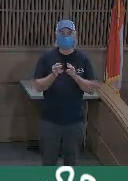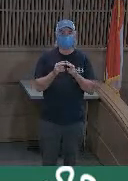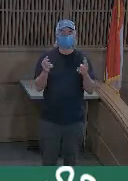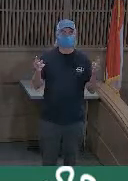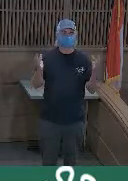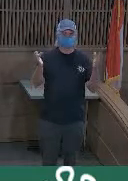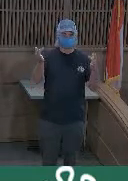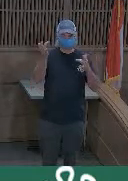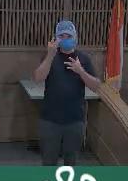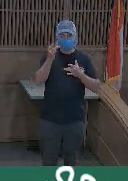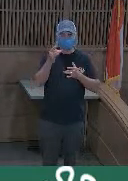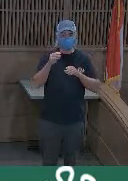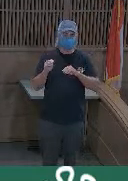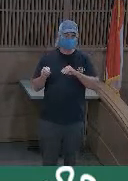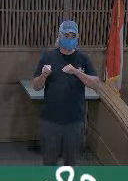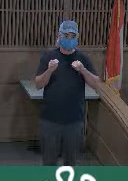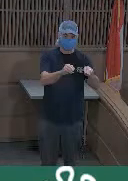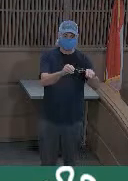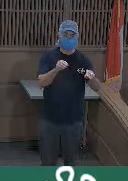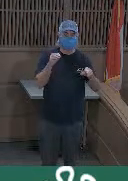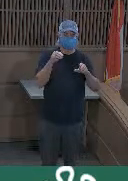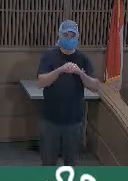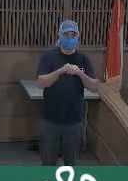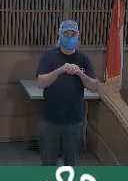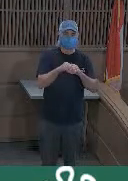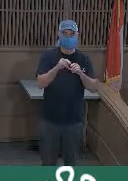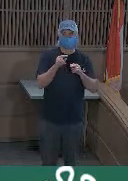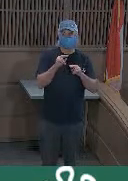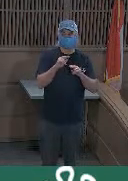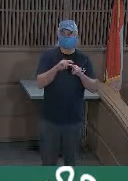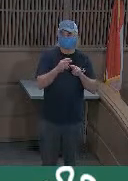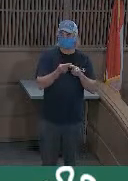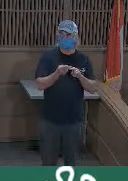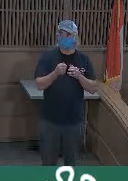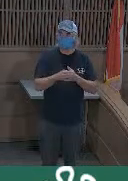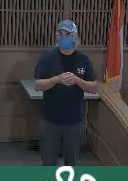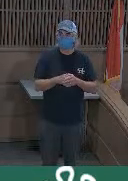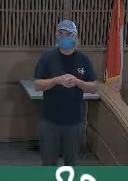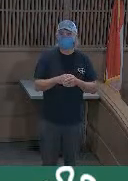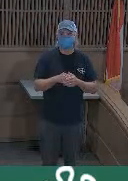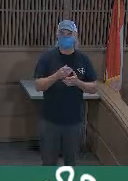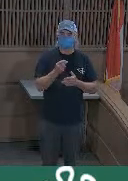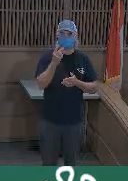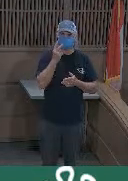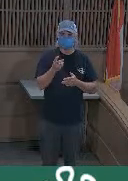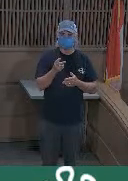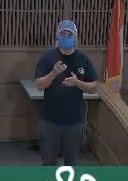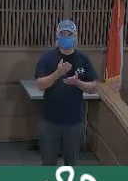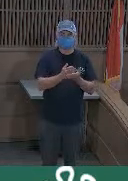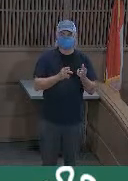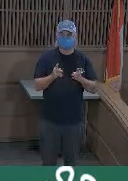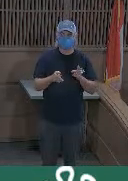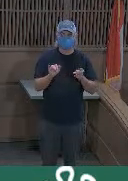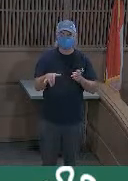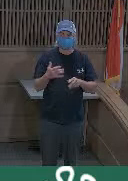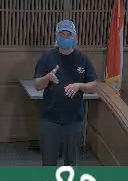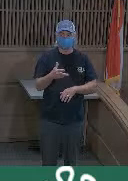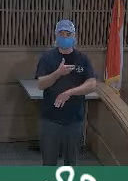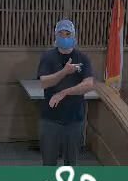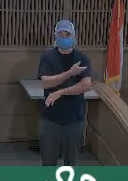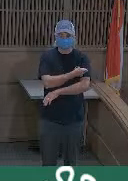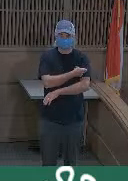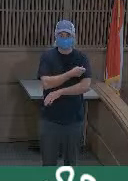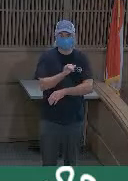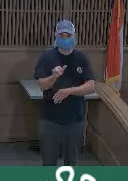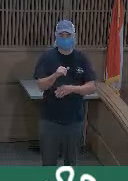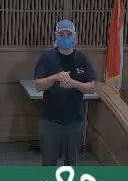We're also, while it's true we're seeing some breakthrough infections, those who are vaccinated, it's also true that the ones who are getting admitted to the hospital